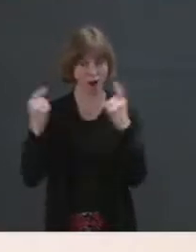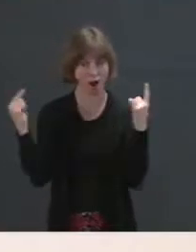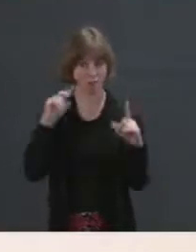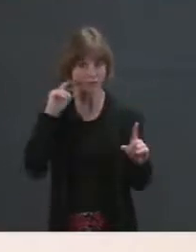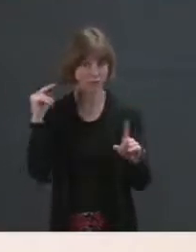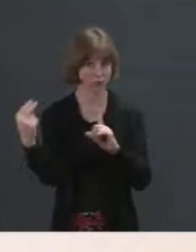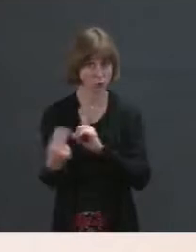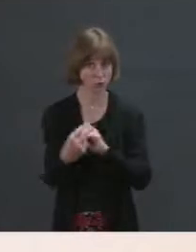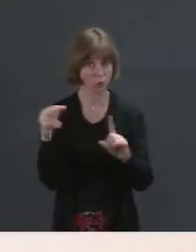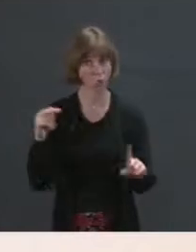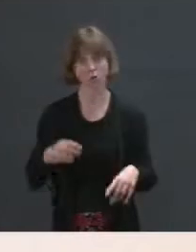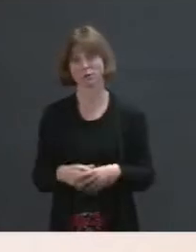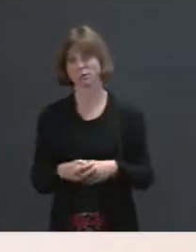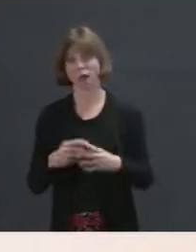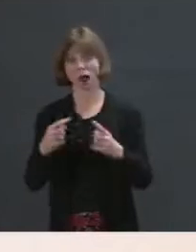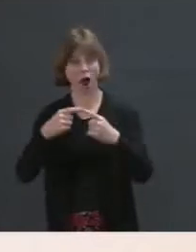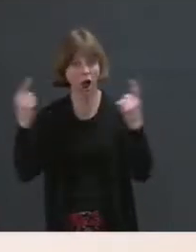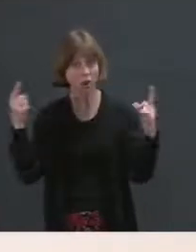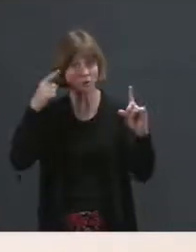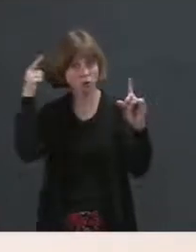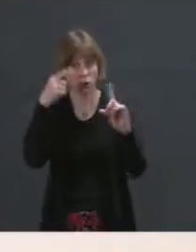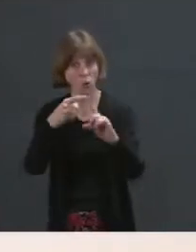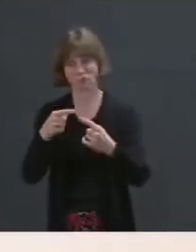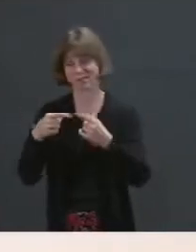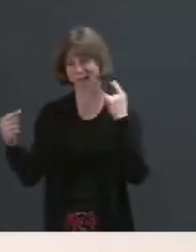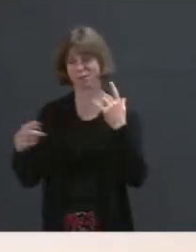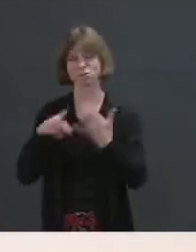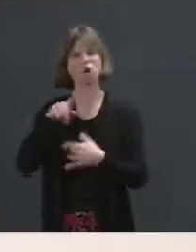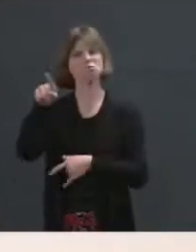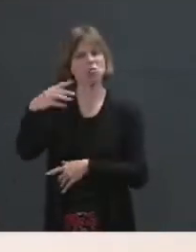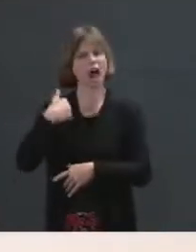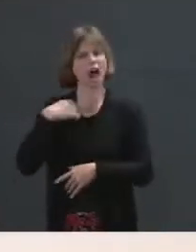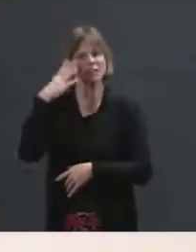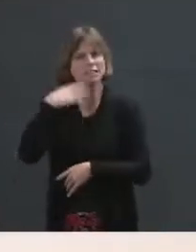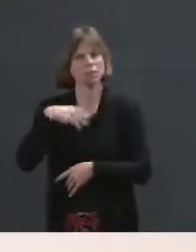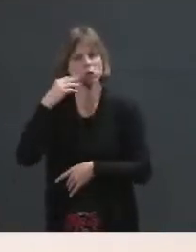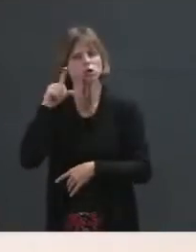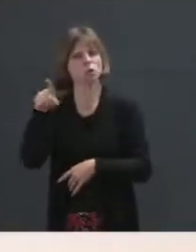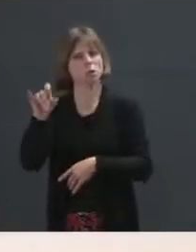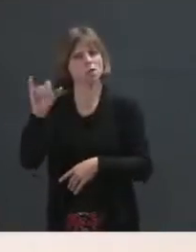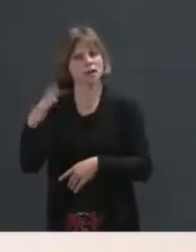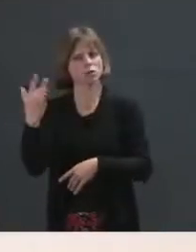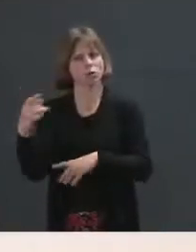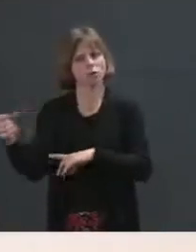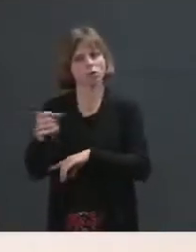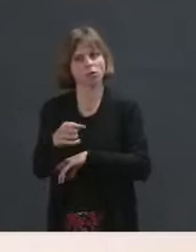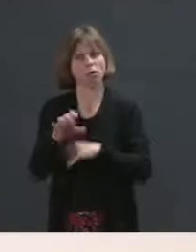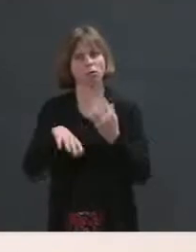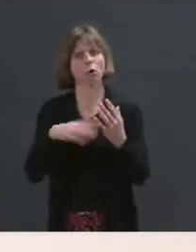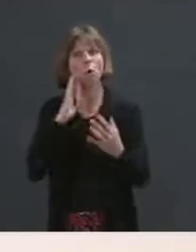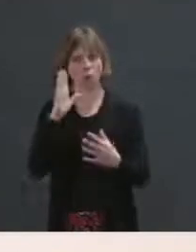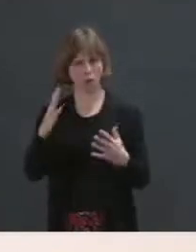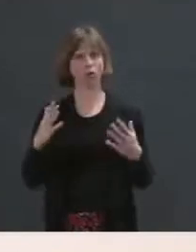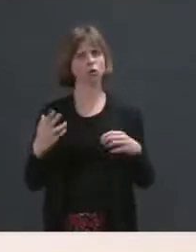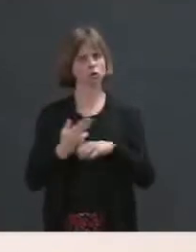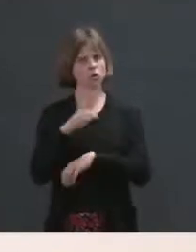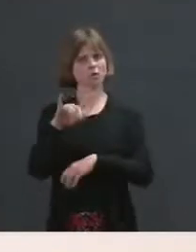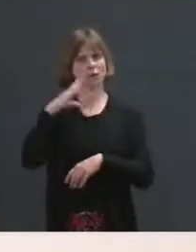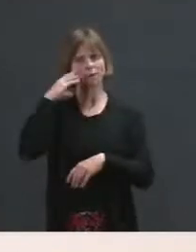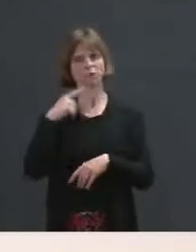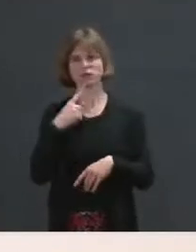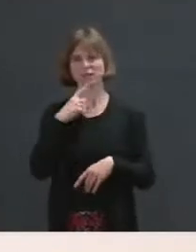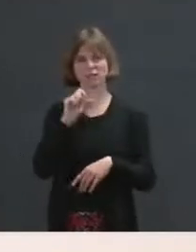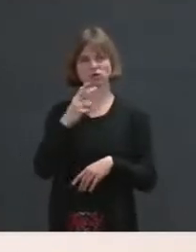something she would certainly take into the job if she's confirmed. And just one more, Jed. Richard Shelby has said he would support the confirmation